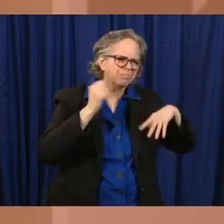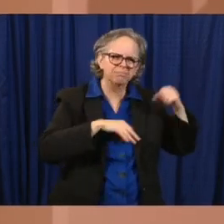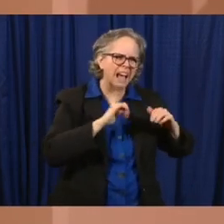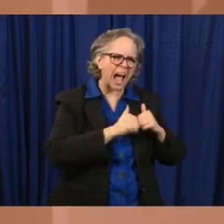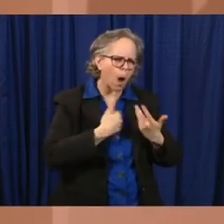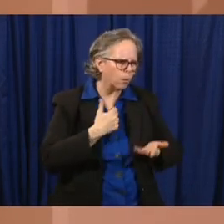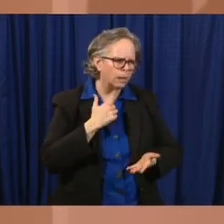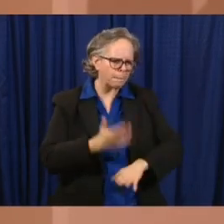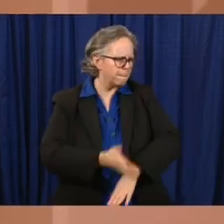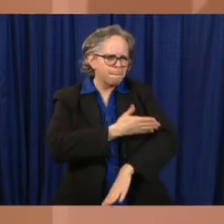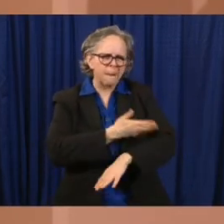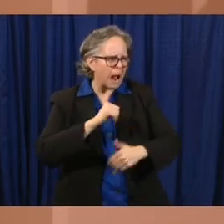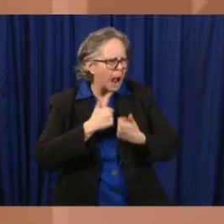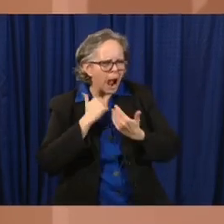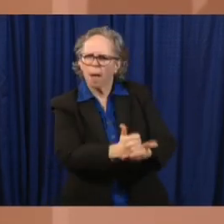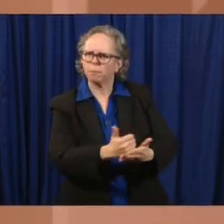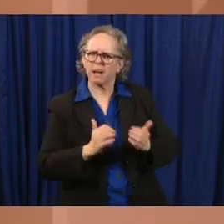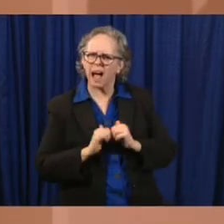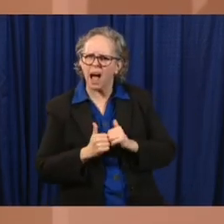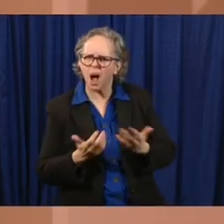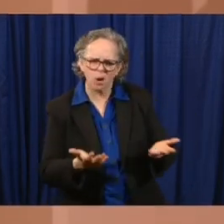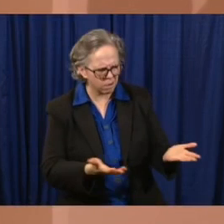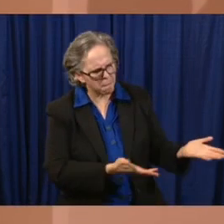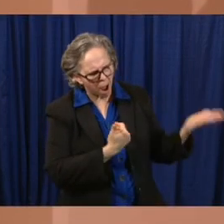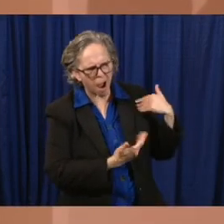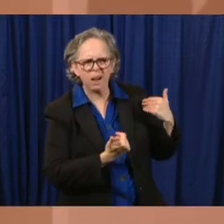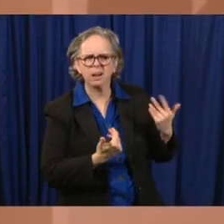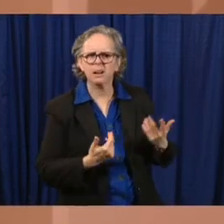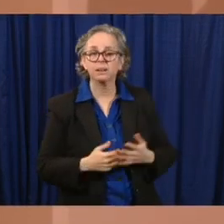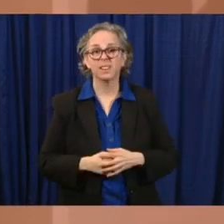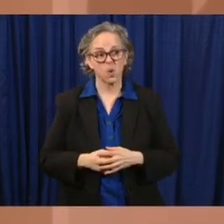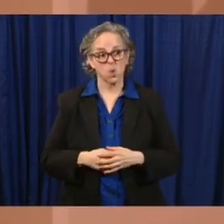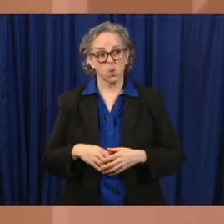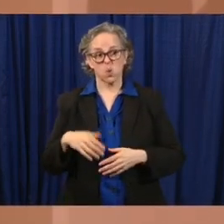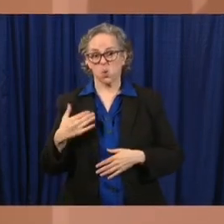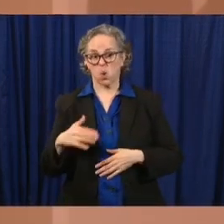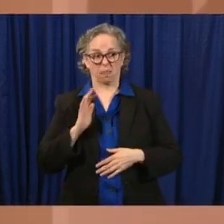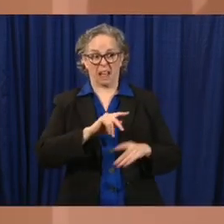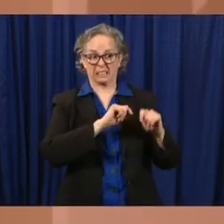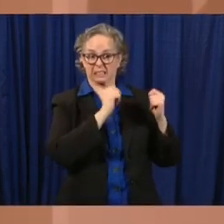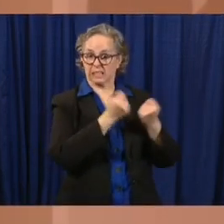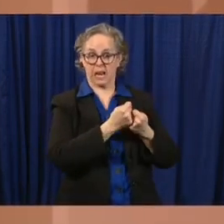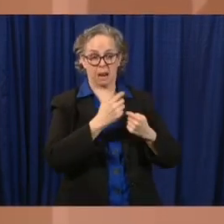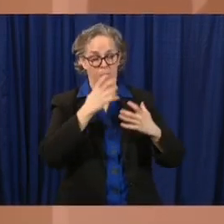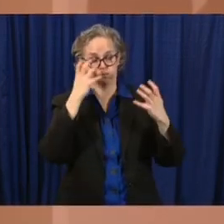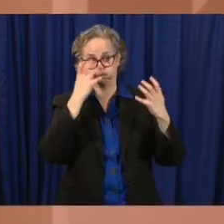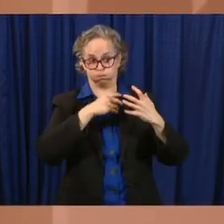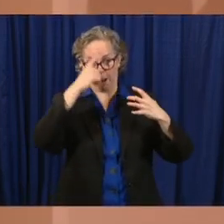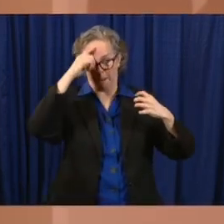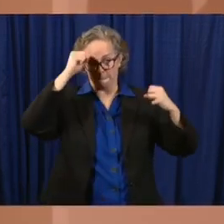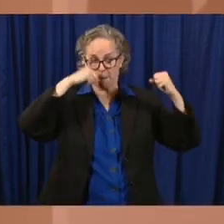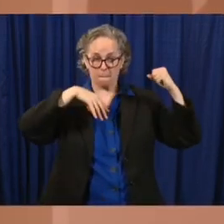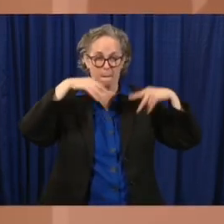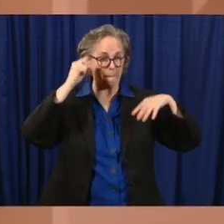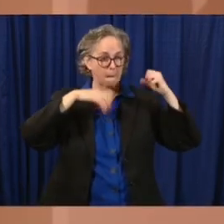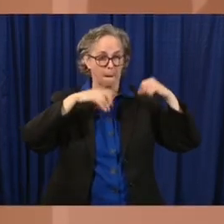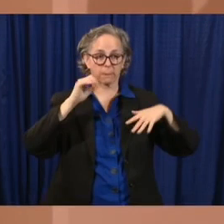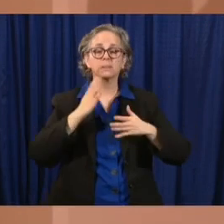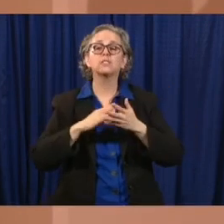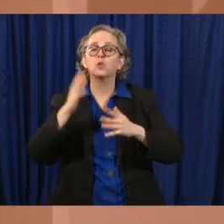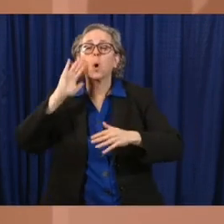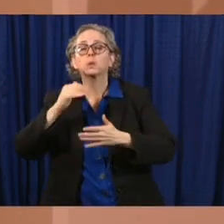this. The team has done an amazing job. We know that there are still people out there who are not served at the